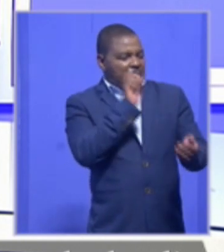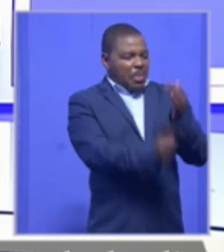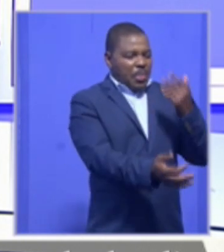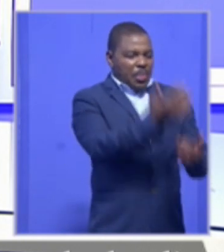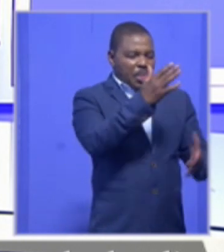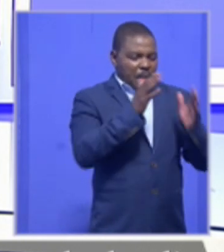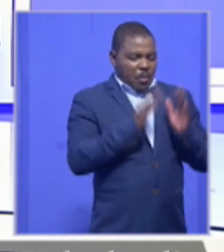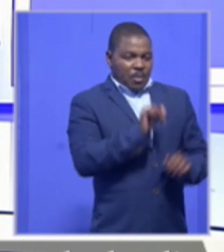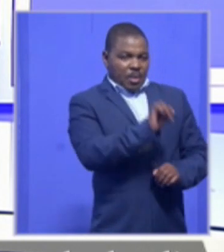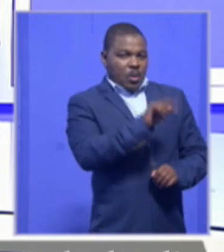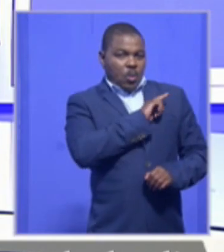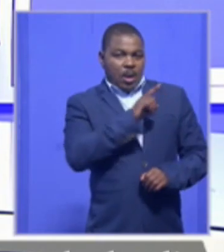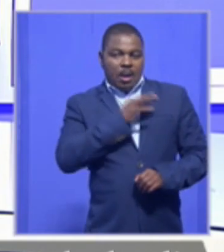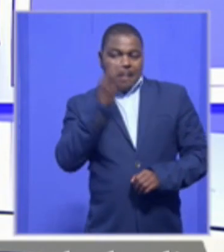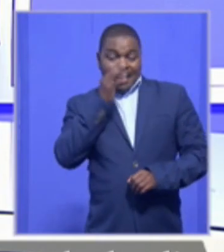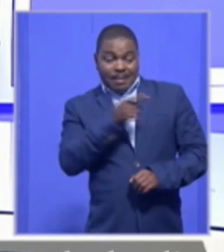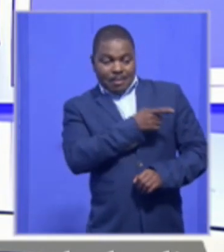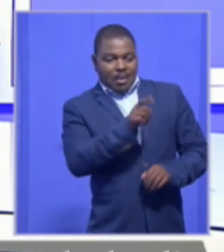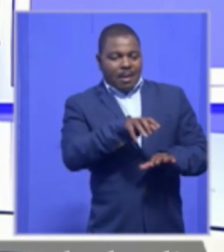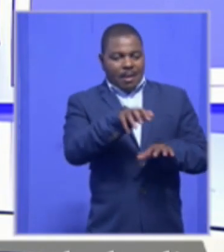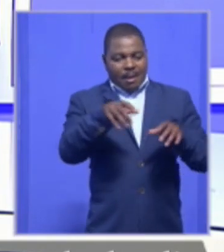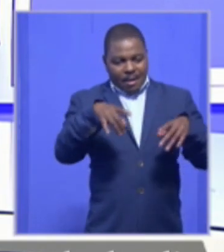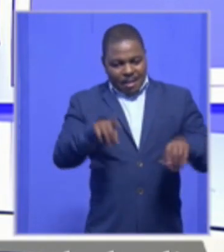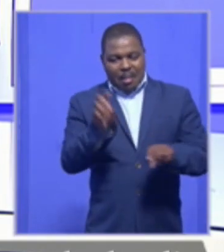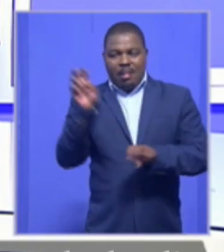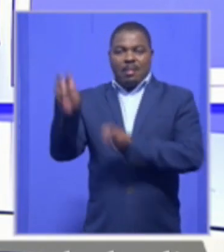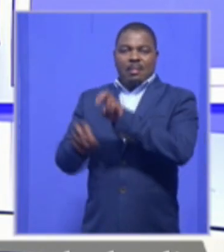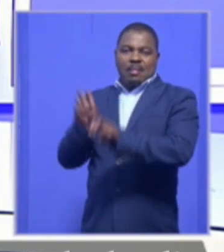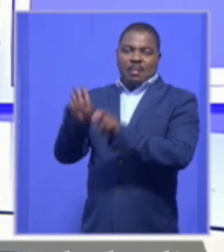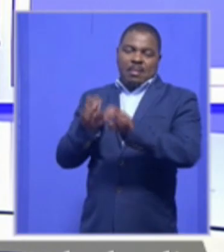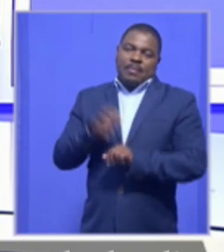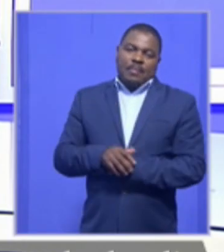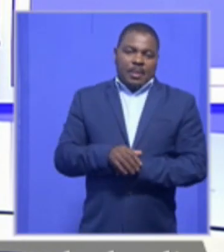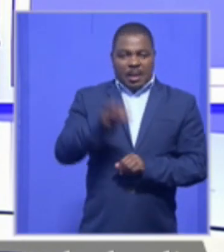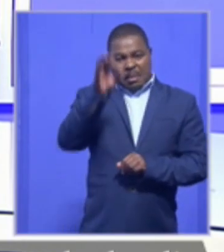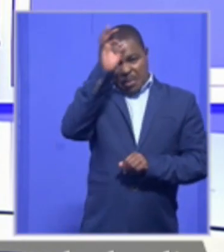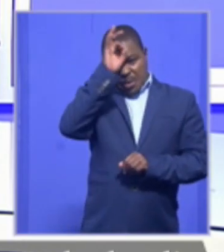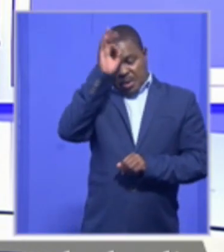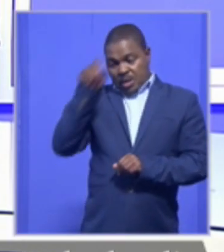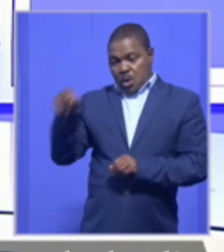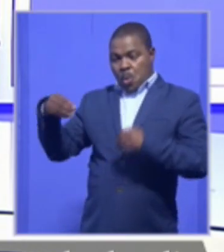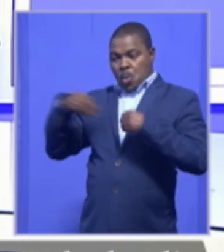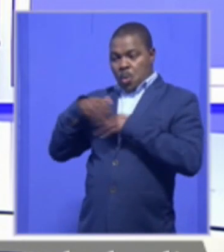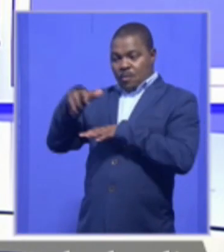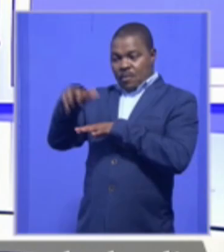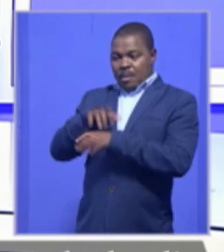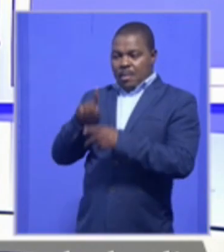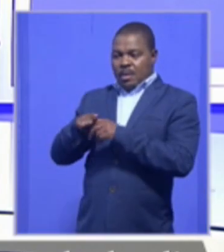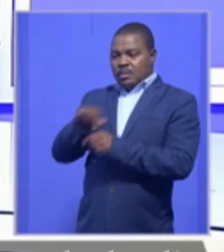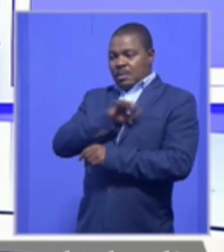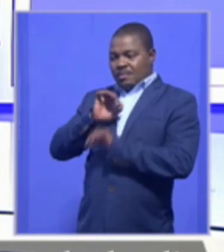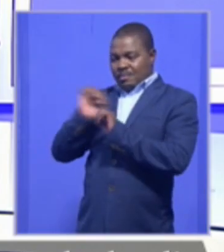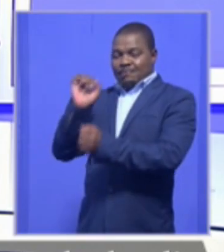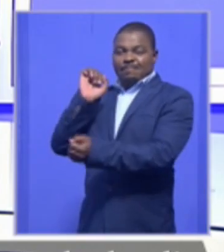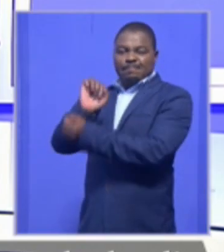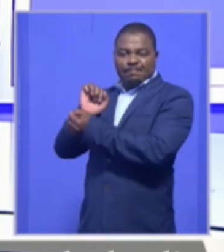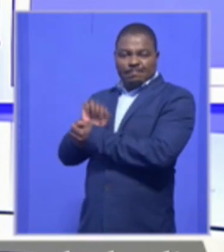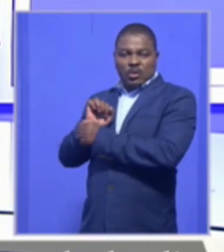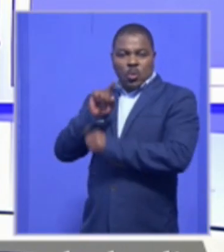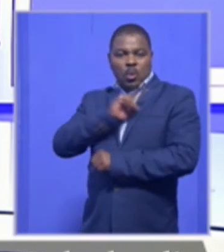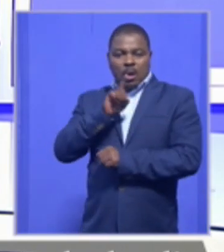ba latofatšwa ka bohodi bja leruo ka polaseng. Maphodisa a golegile mong wa polasa le bašomi ba gagwe morago ga go